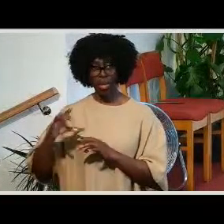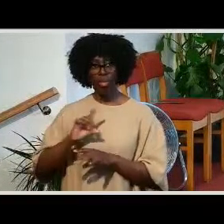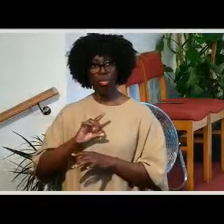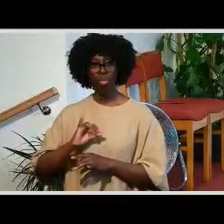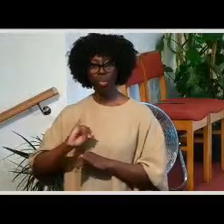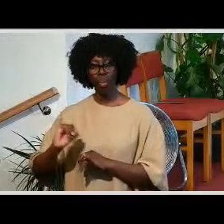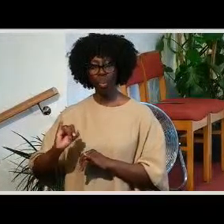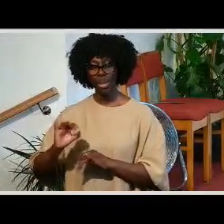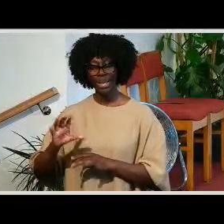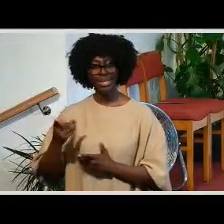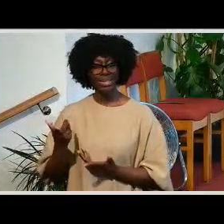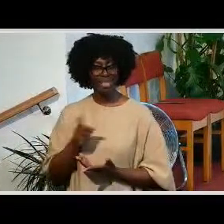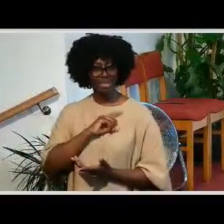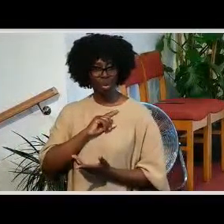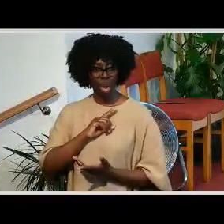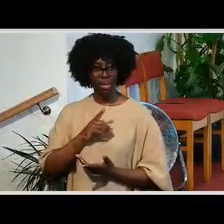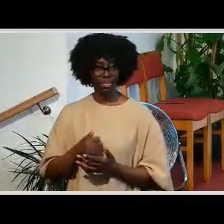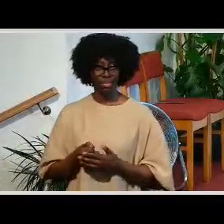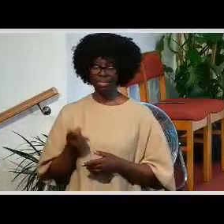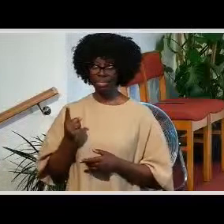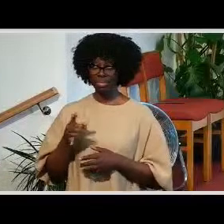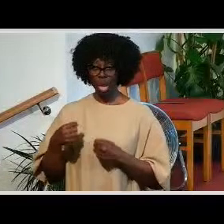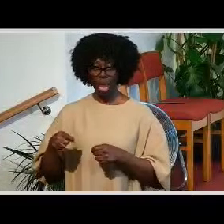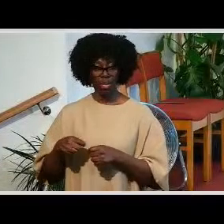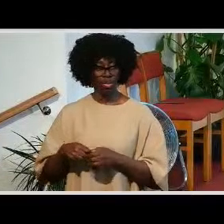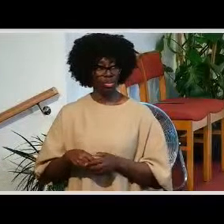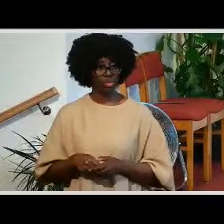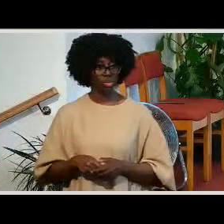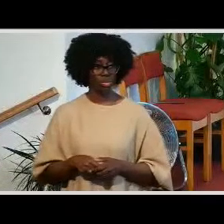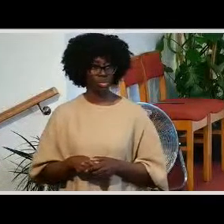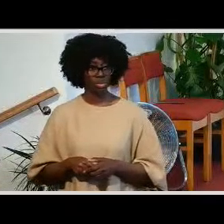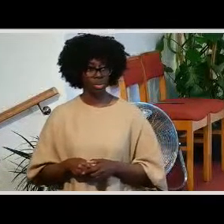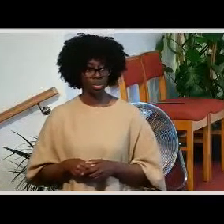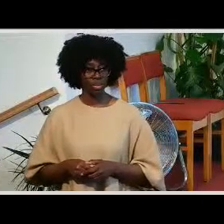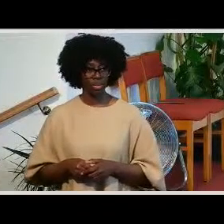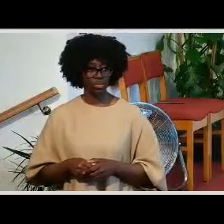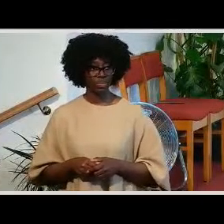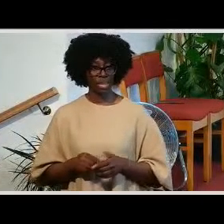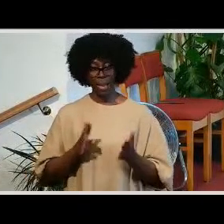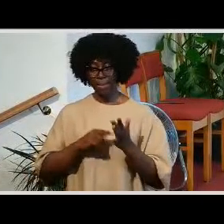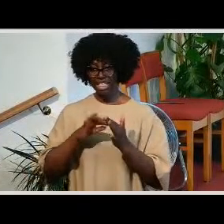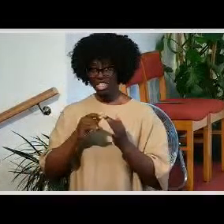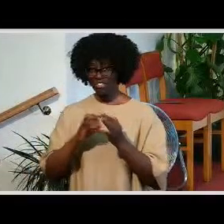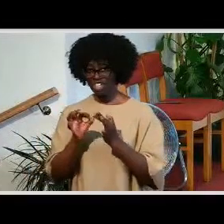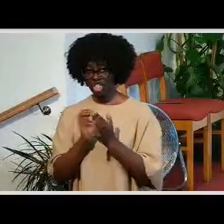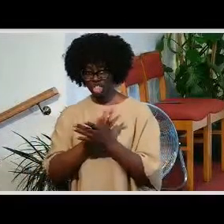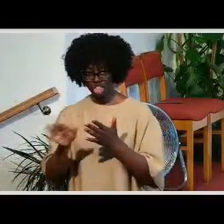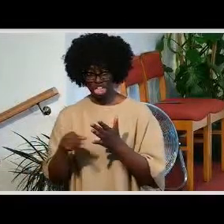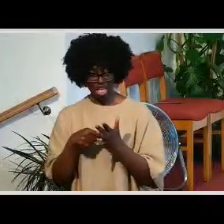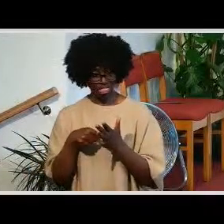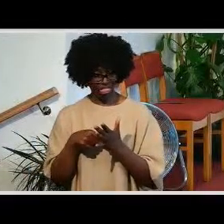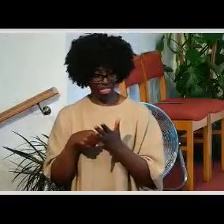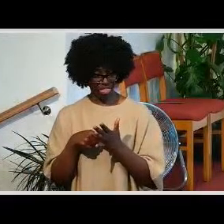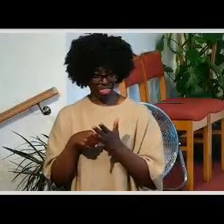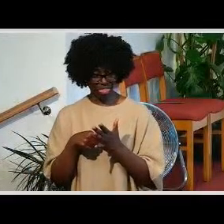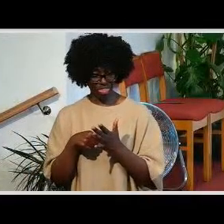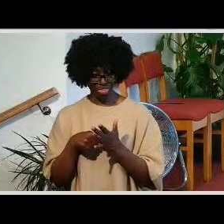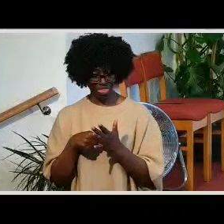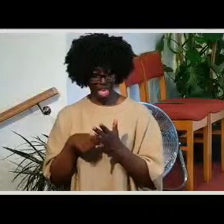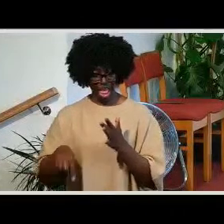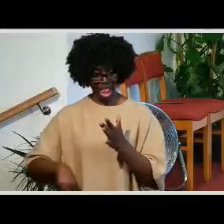Finally, you all know the story of Mephibosheth, who had a crippled leg when his nurse dropped